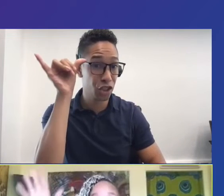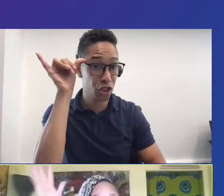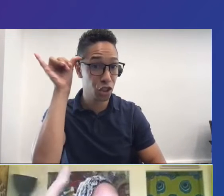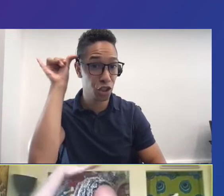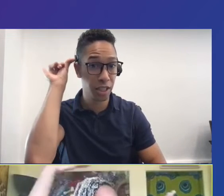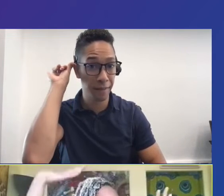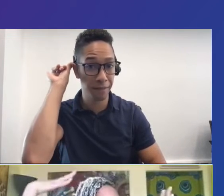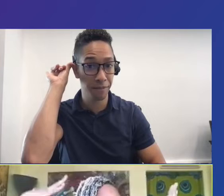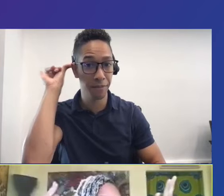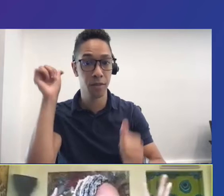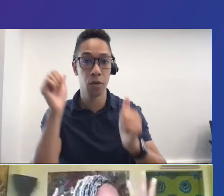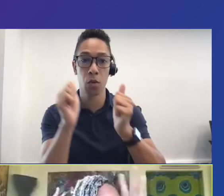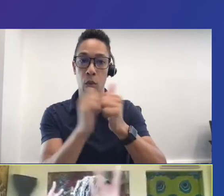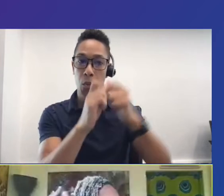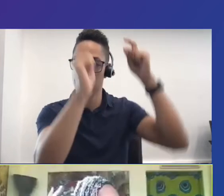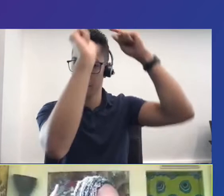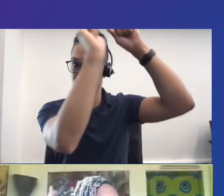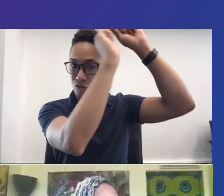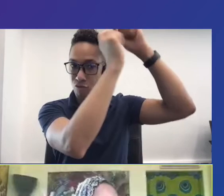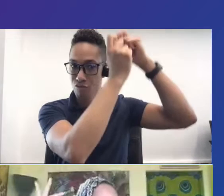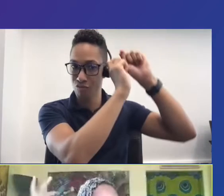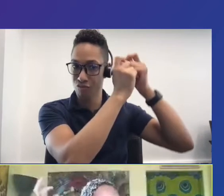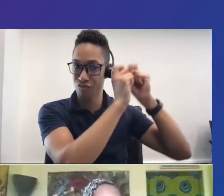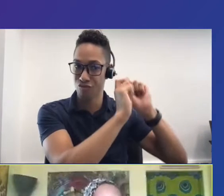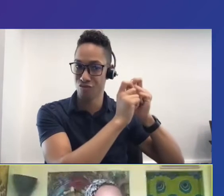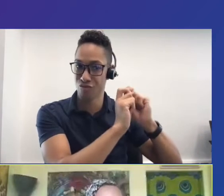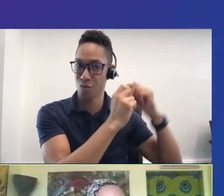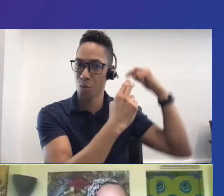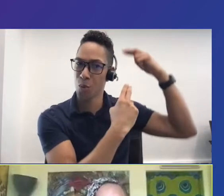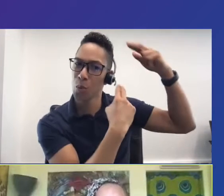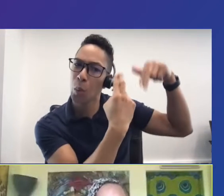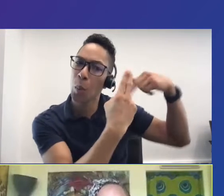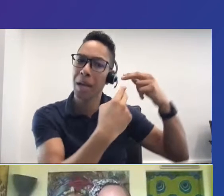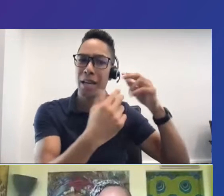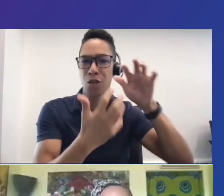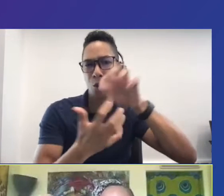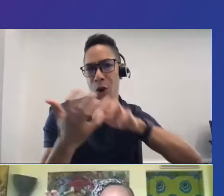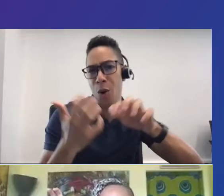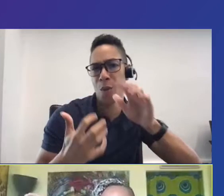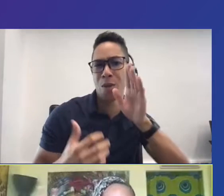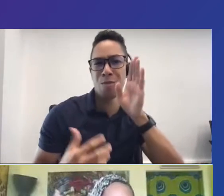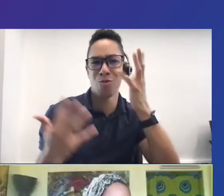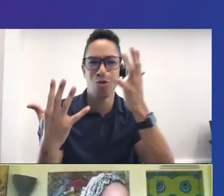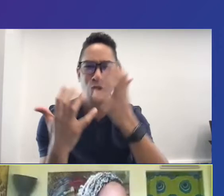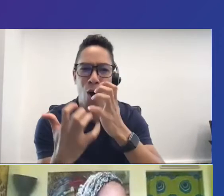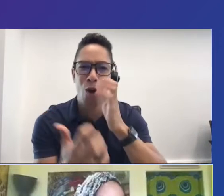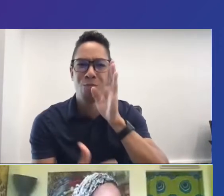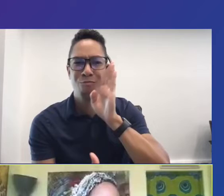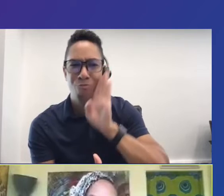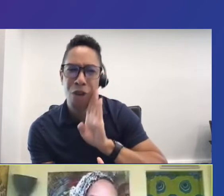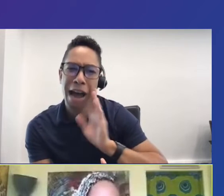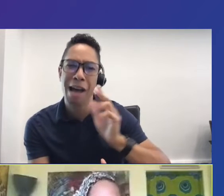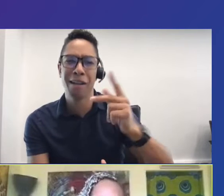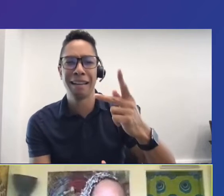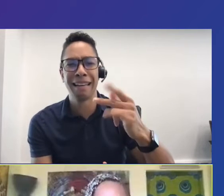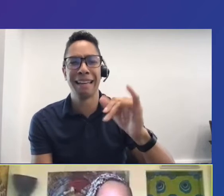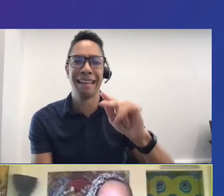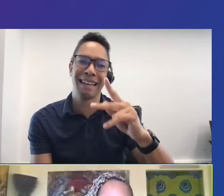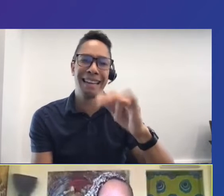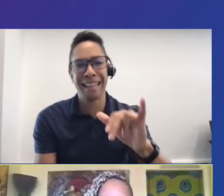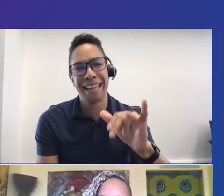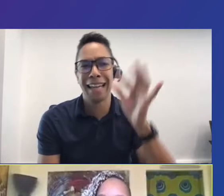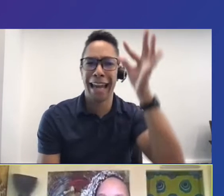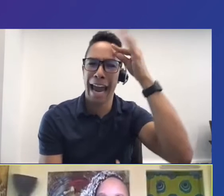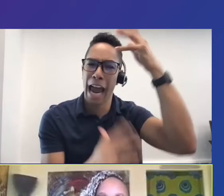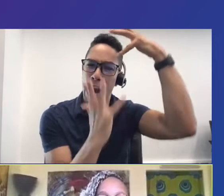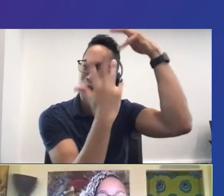have cornrow, two-strand twist, curly brown, dark brown, Afro kinky side swoop, like that